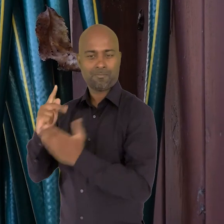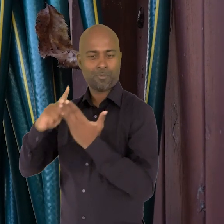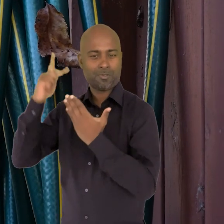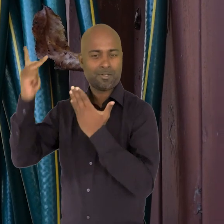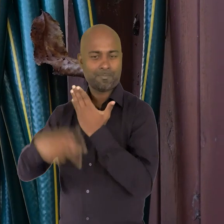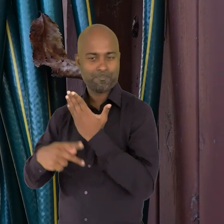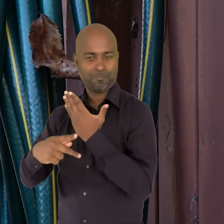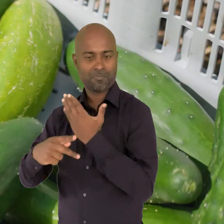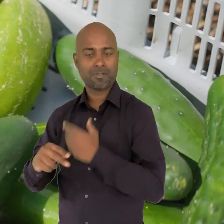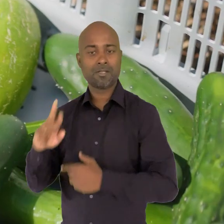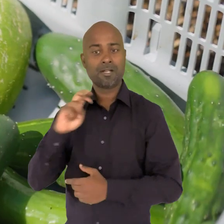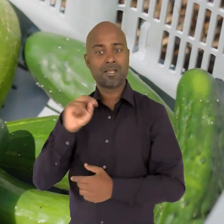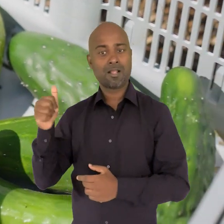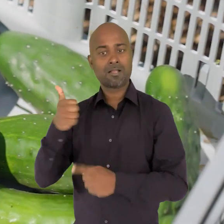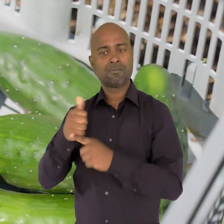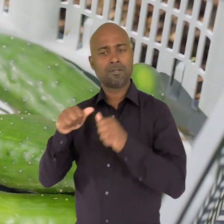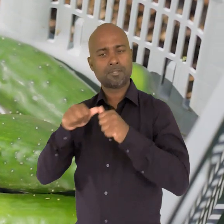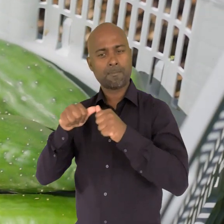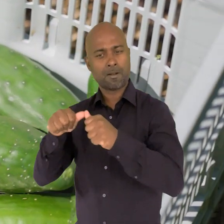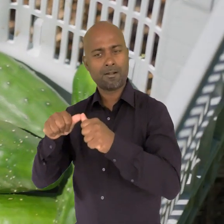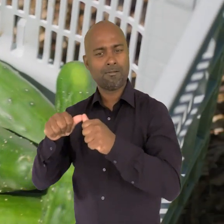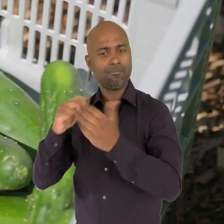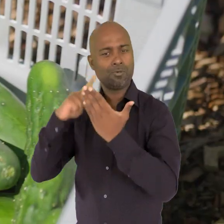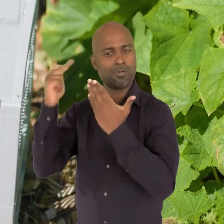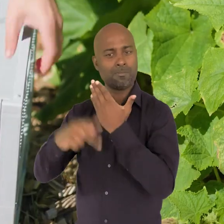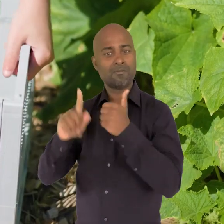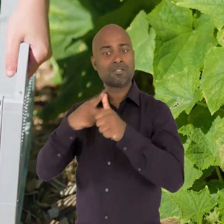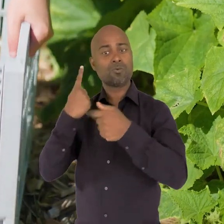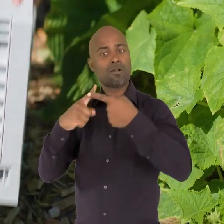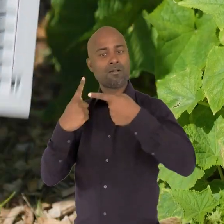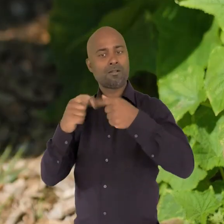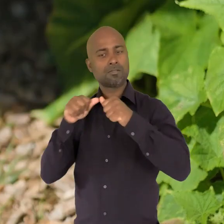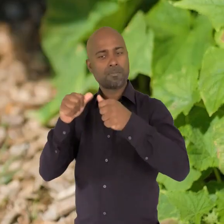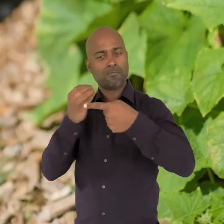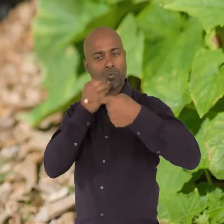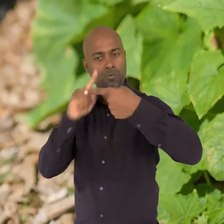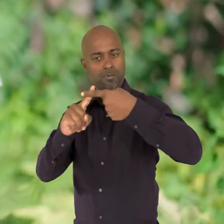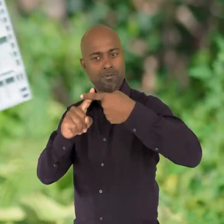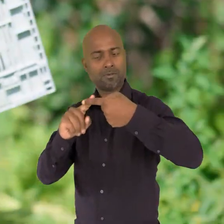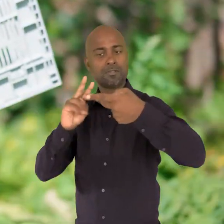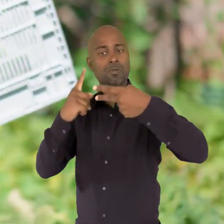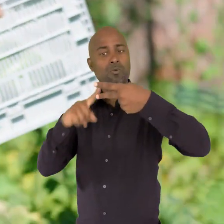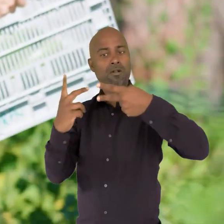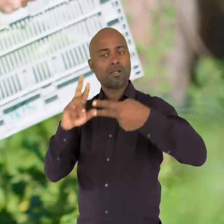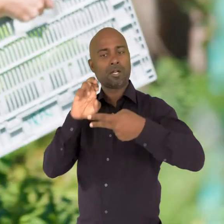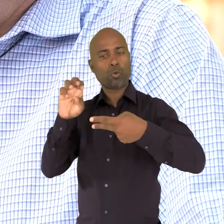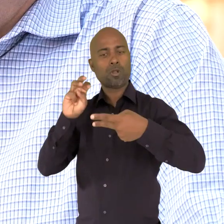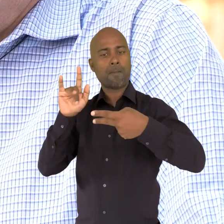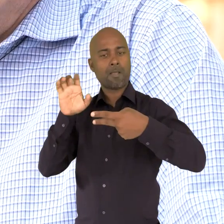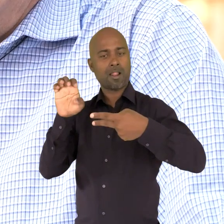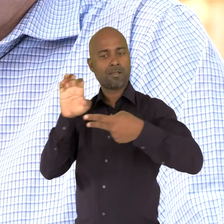the Reena Initiative, Reena's Sustainability Initiative. The first one, sustainable food. The second